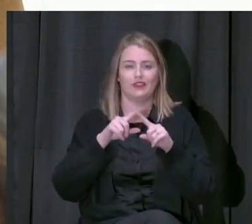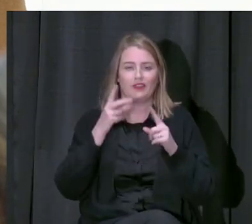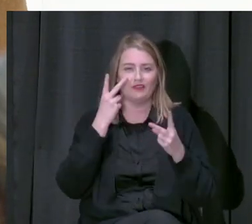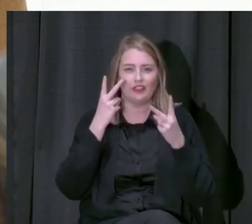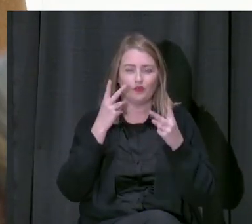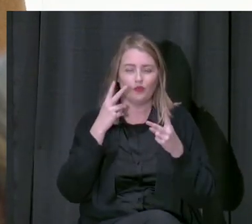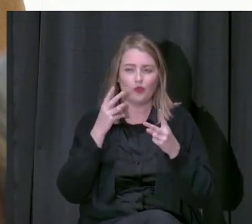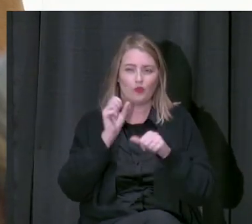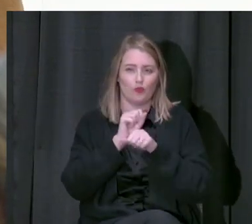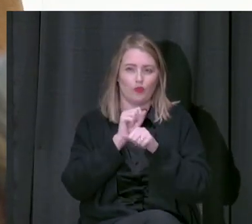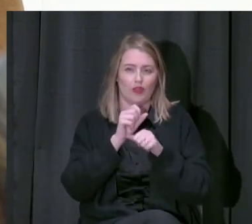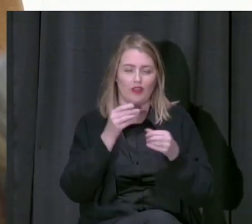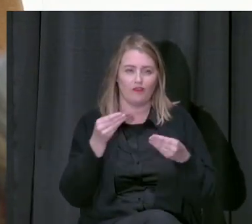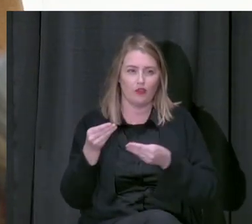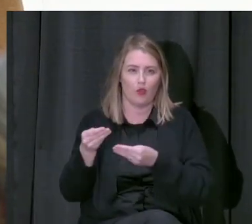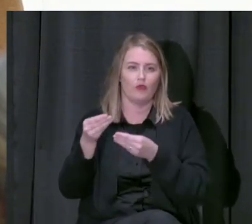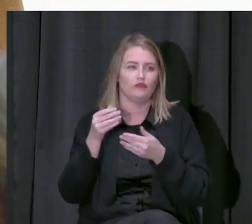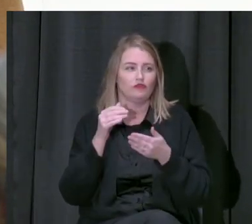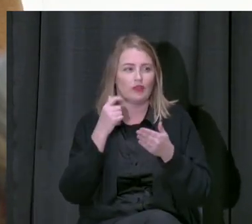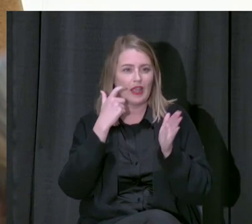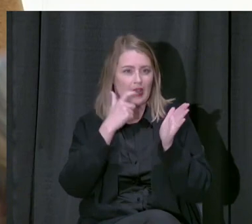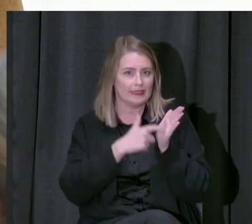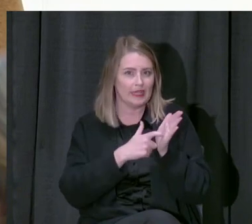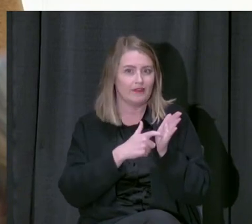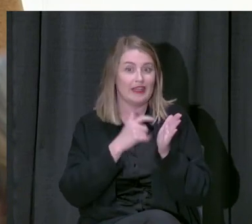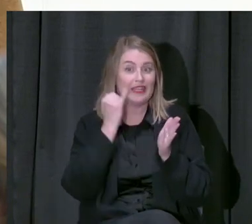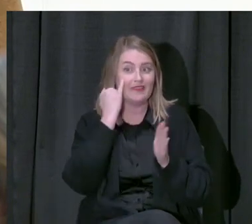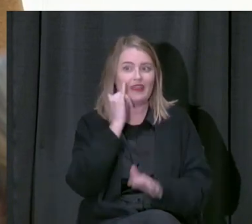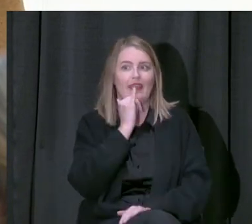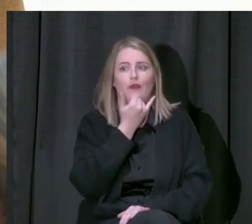to identify the errors